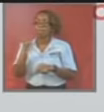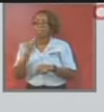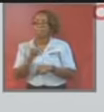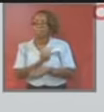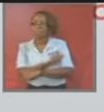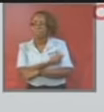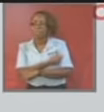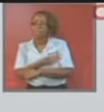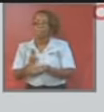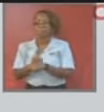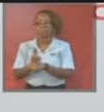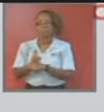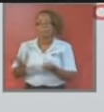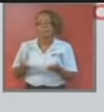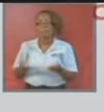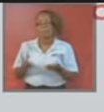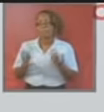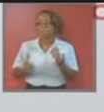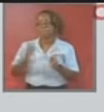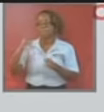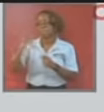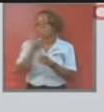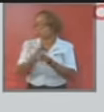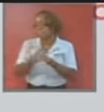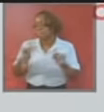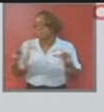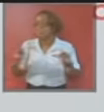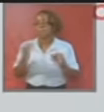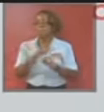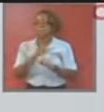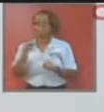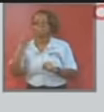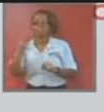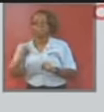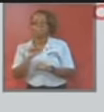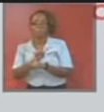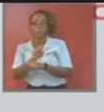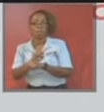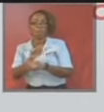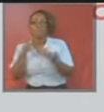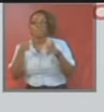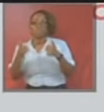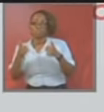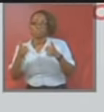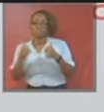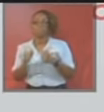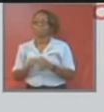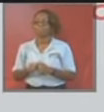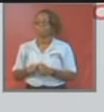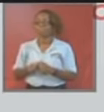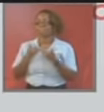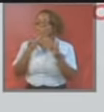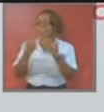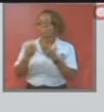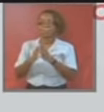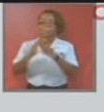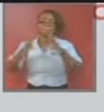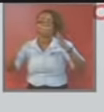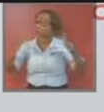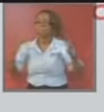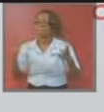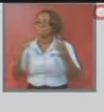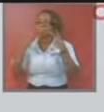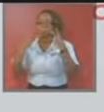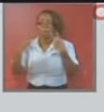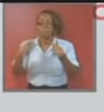and effective. And we thank you for joining us today. We really do appreciate that you take the time to view these conferences every week.